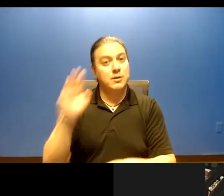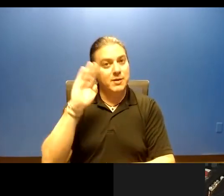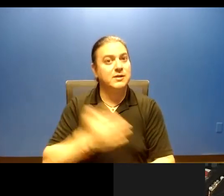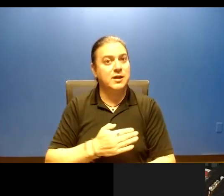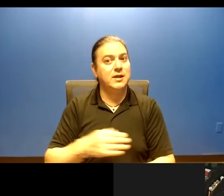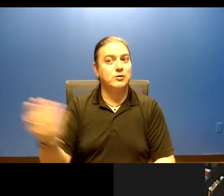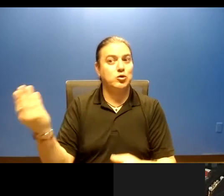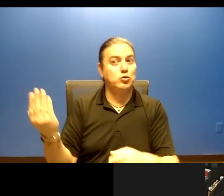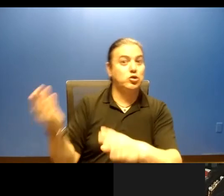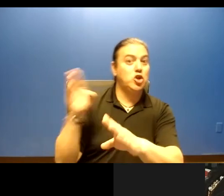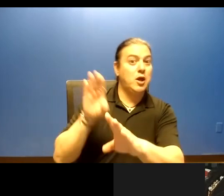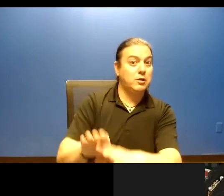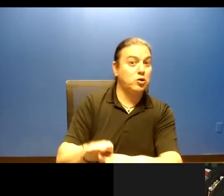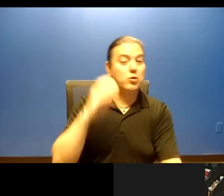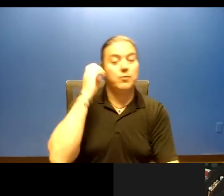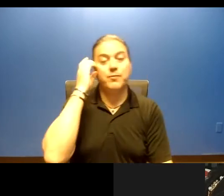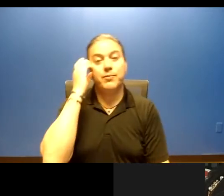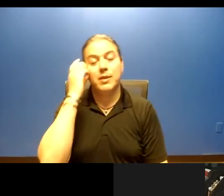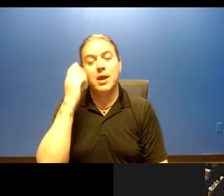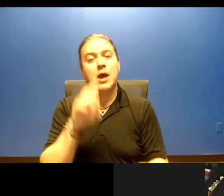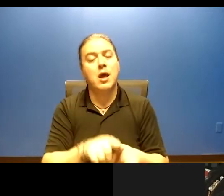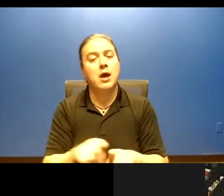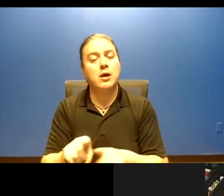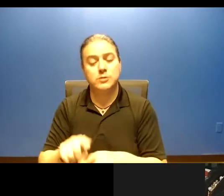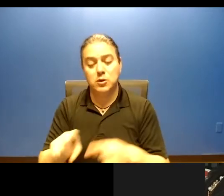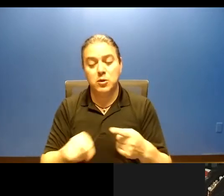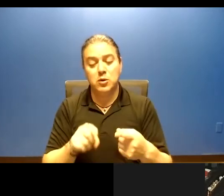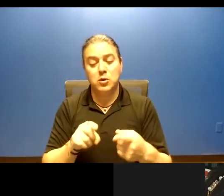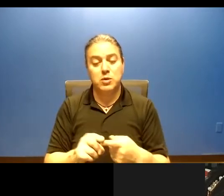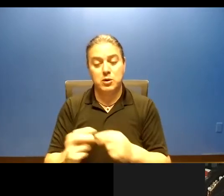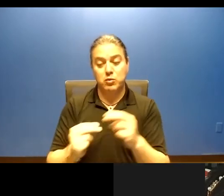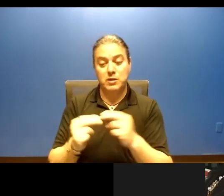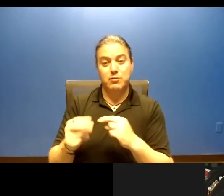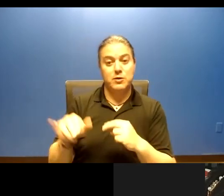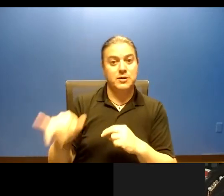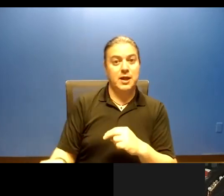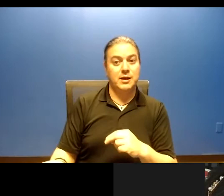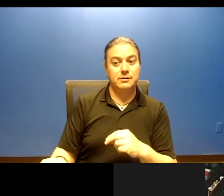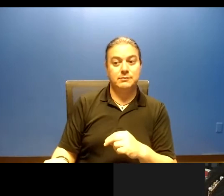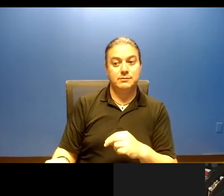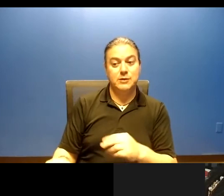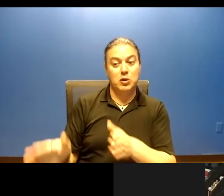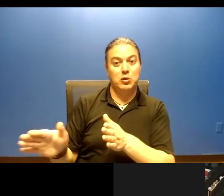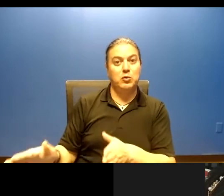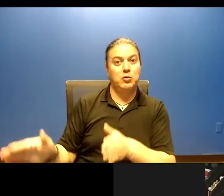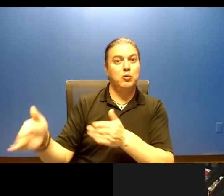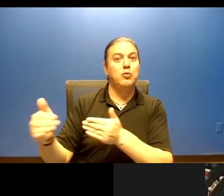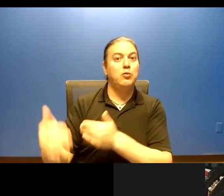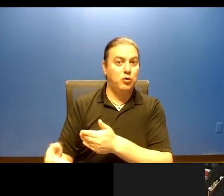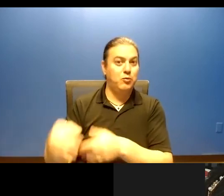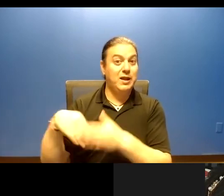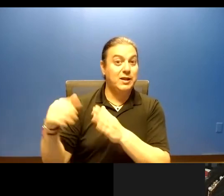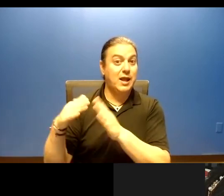Finding when we actually even rebuilt, when we built our wing, the contractor actually messed